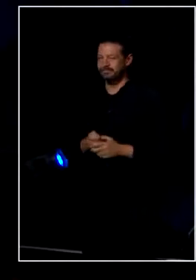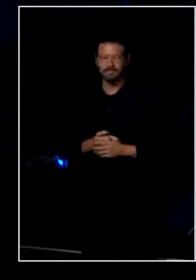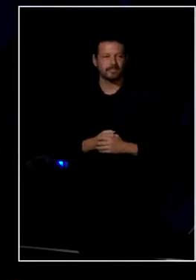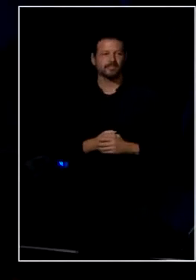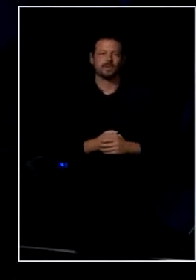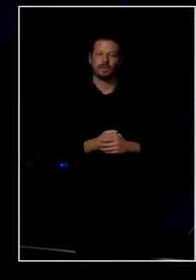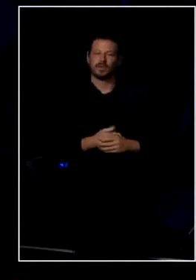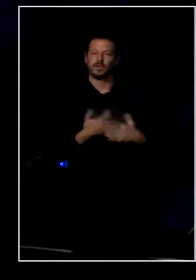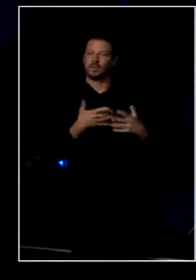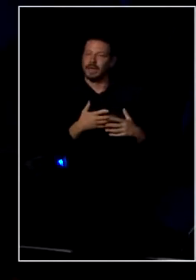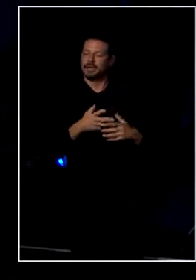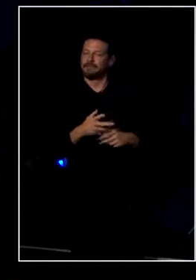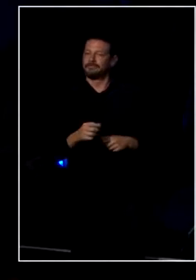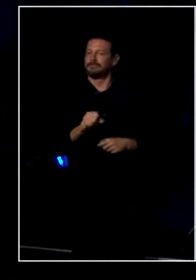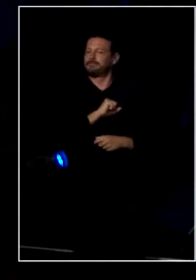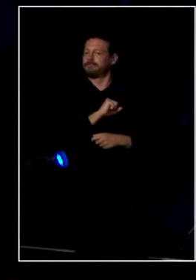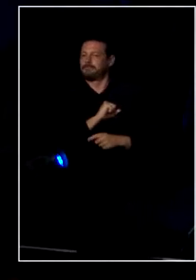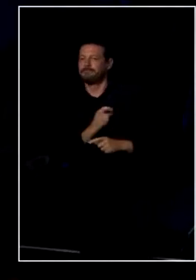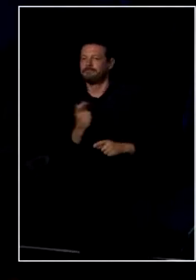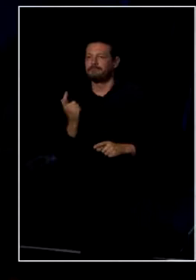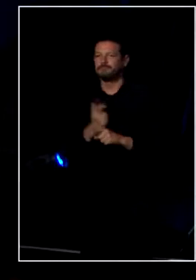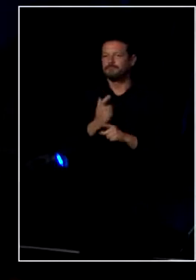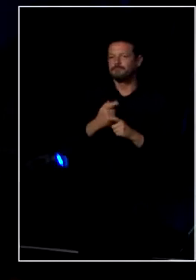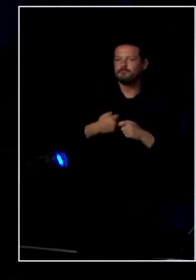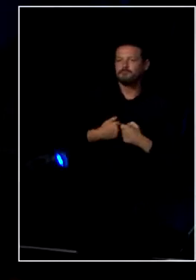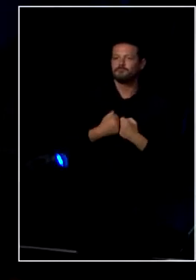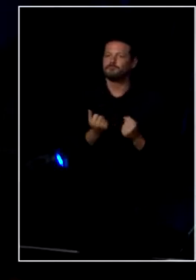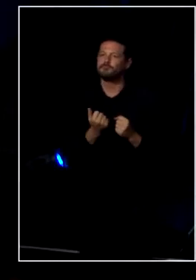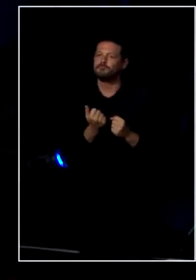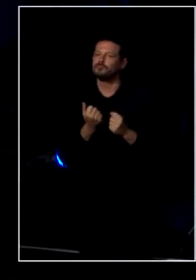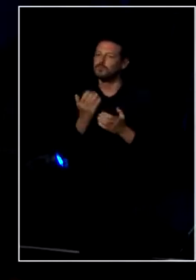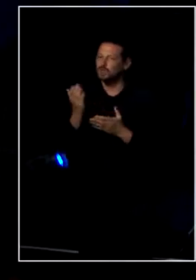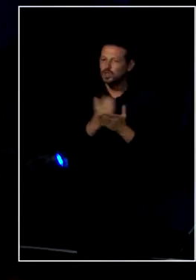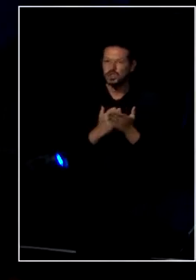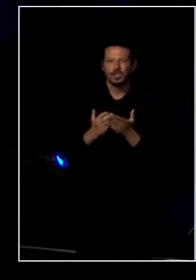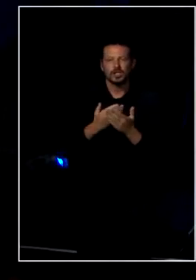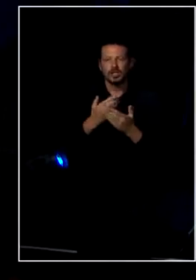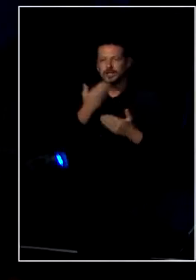incredible courage and your strength to share this